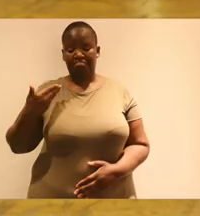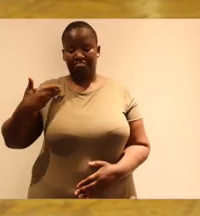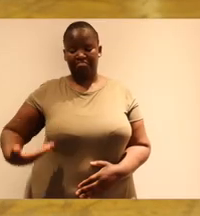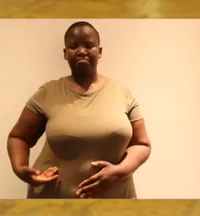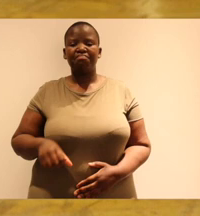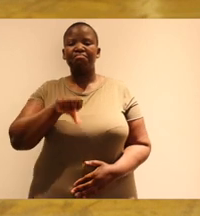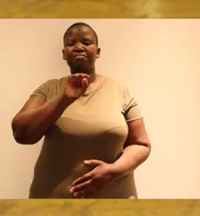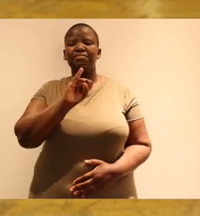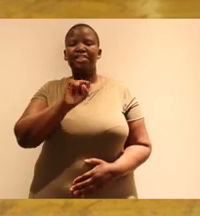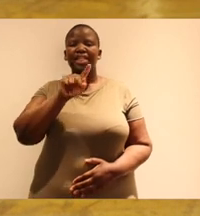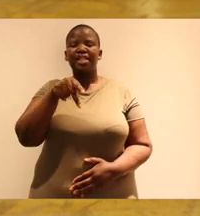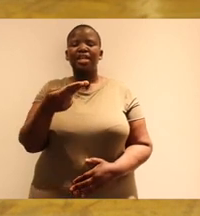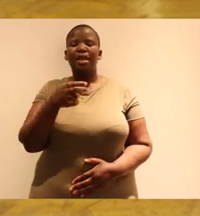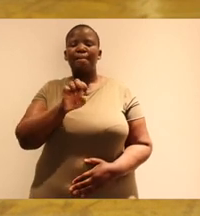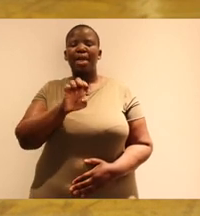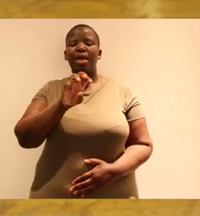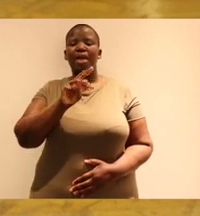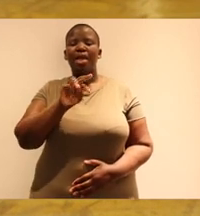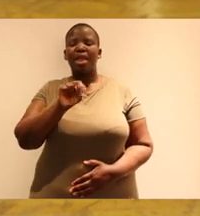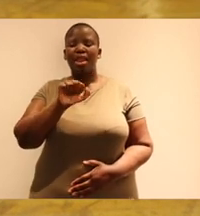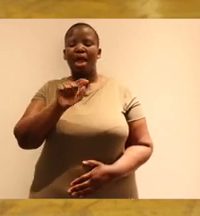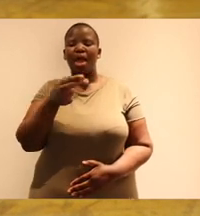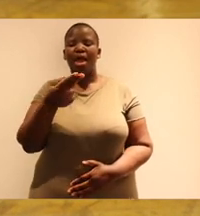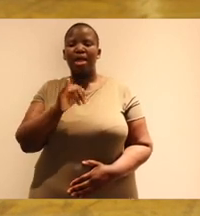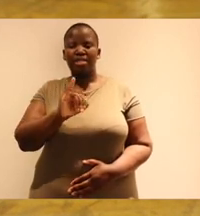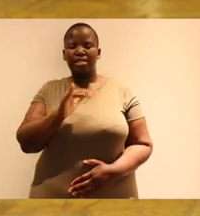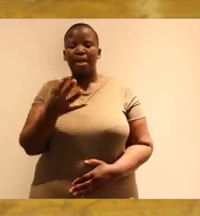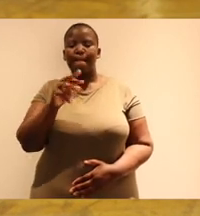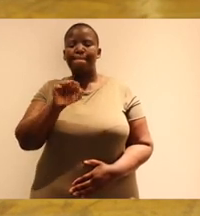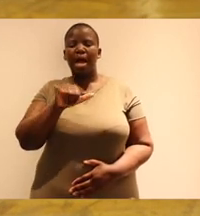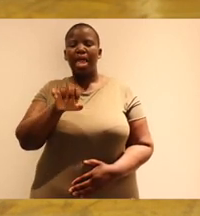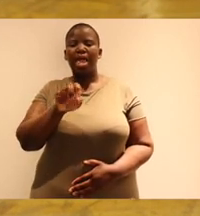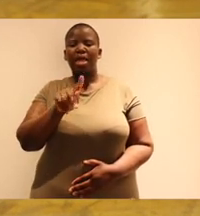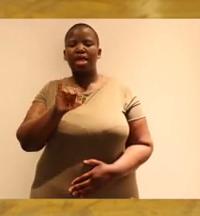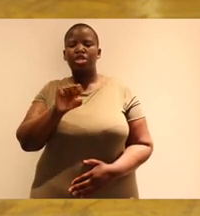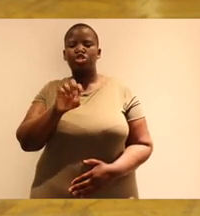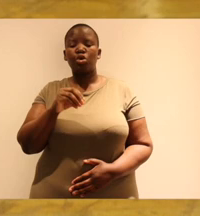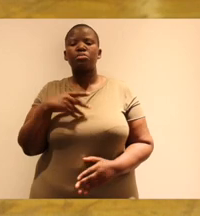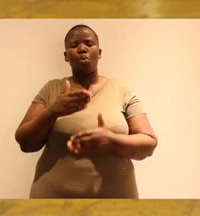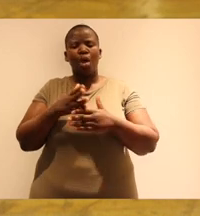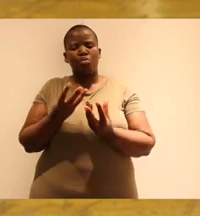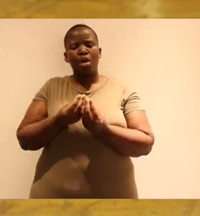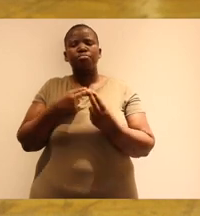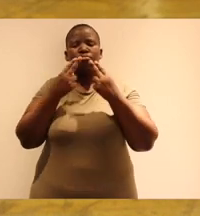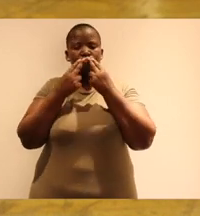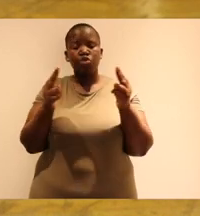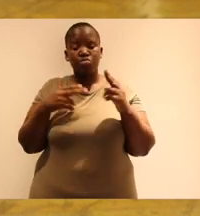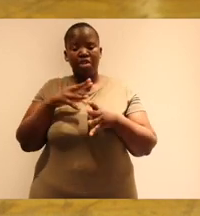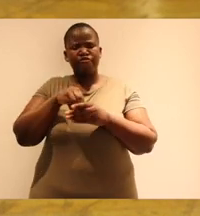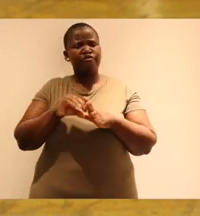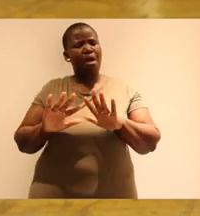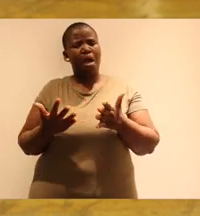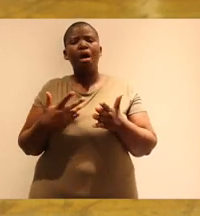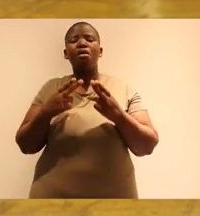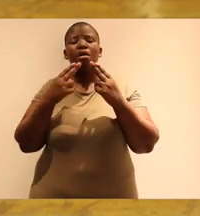Hi, my name is Siphenathi Mayekiso. I'm currently working for Unmute. My involvement within the festival,